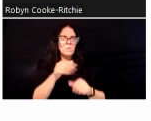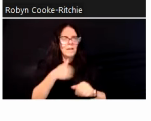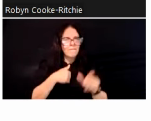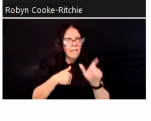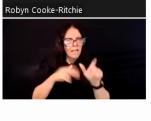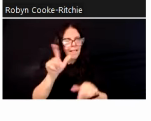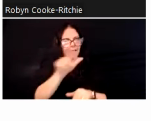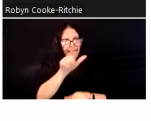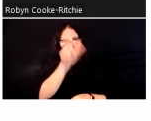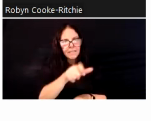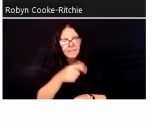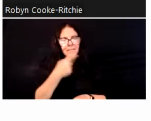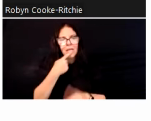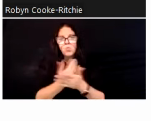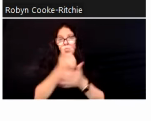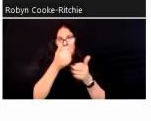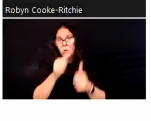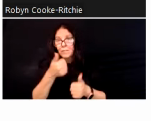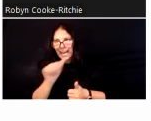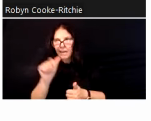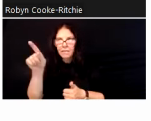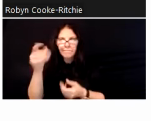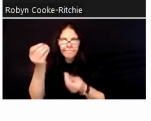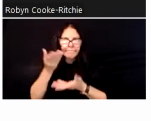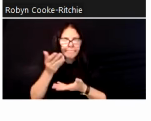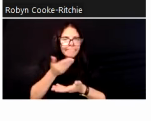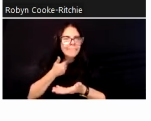there's any new memos from the ministry that we need to be aware of.